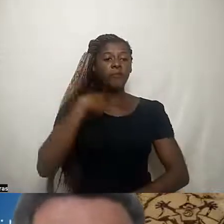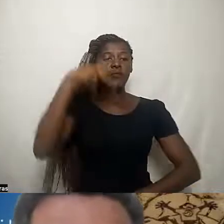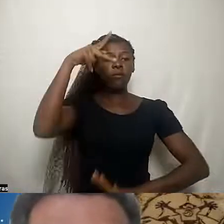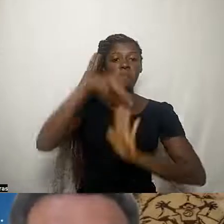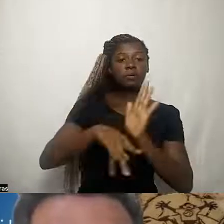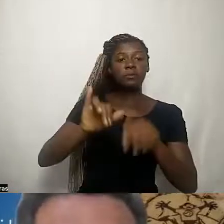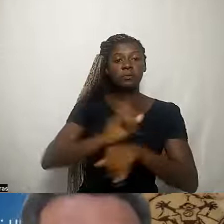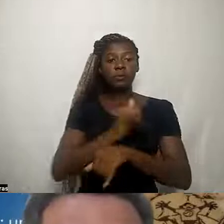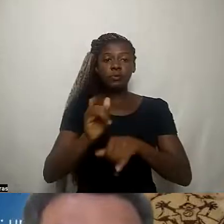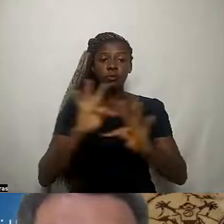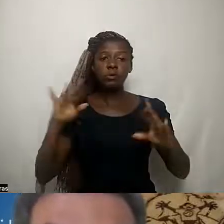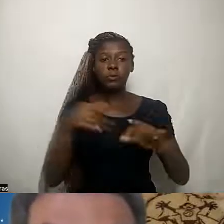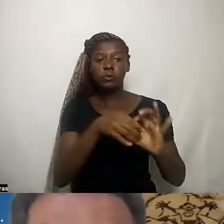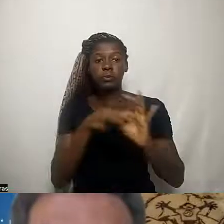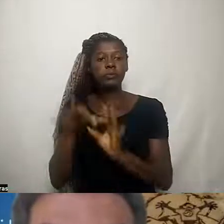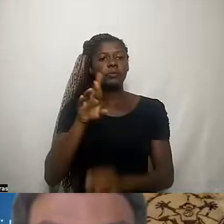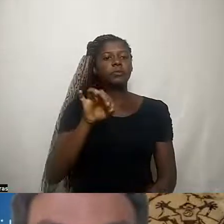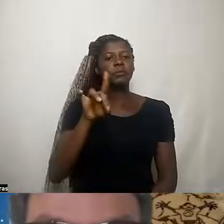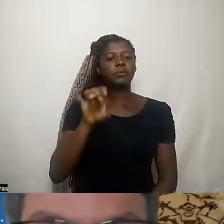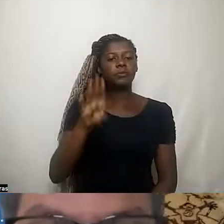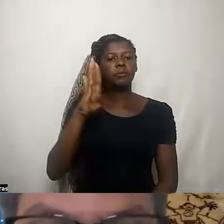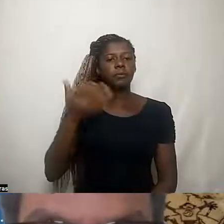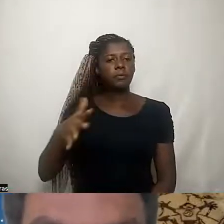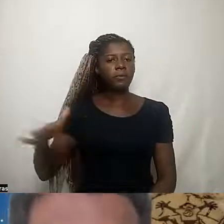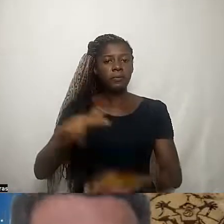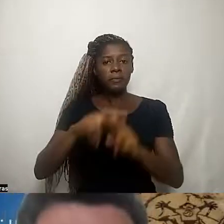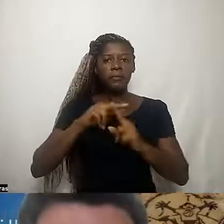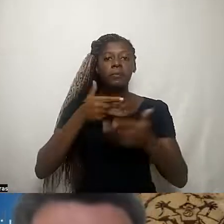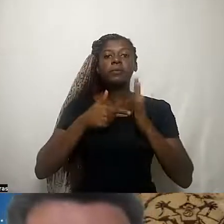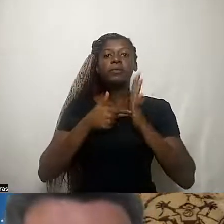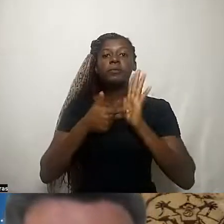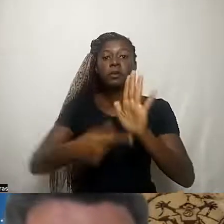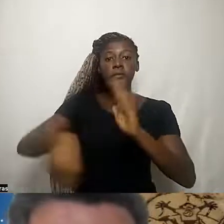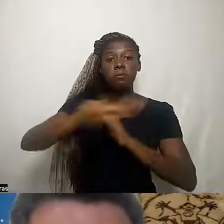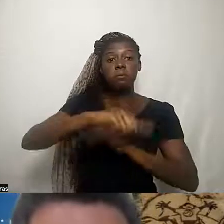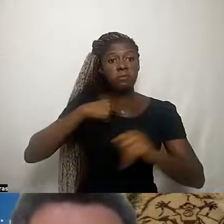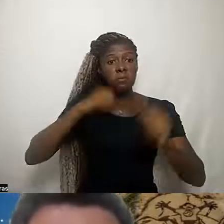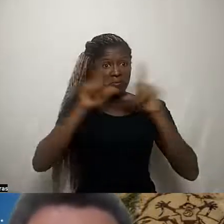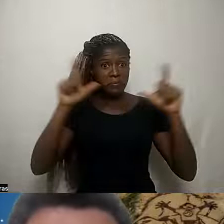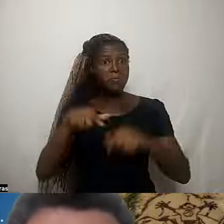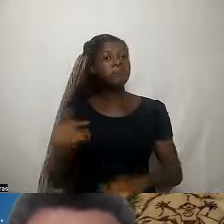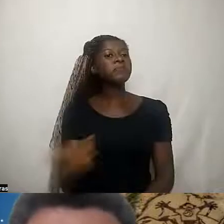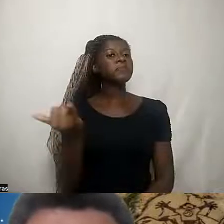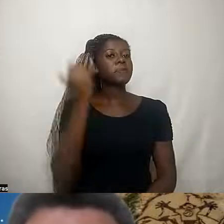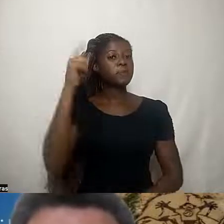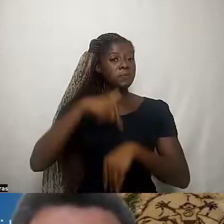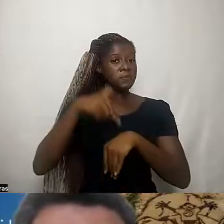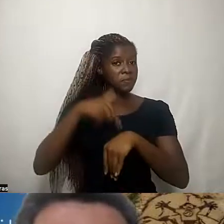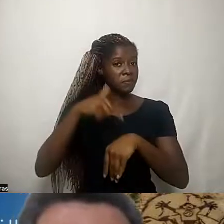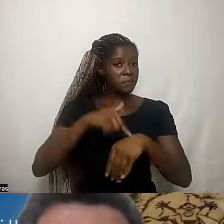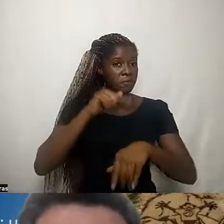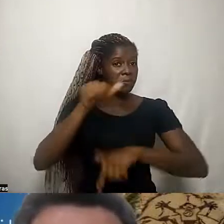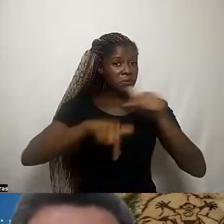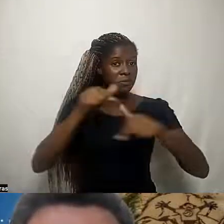More than to bring the strategic planning of the Biomar Network, but also alerting everyone about the